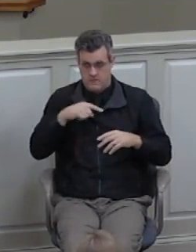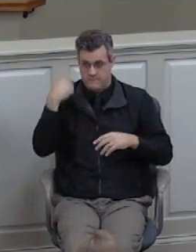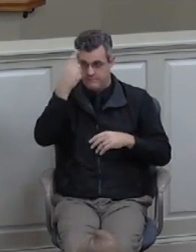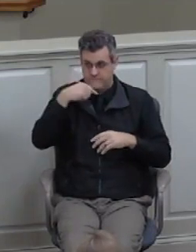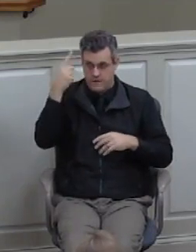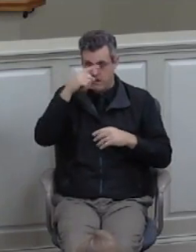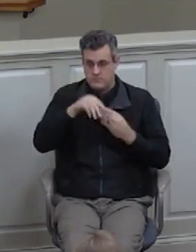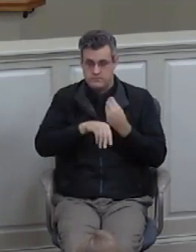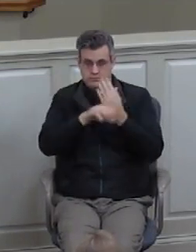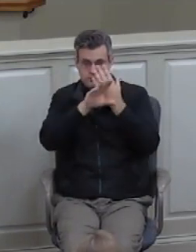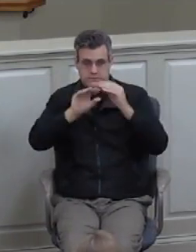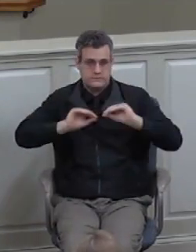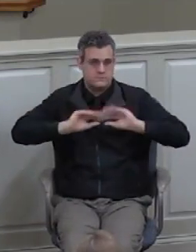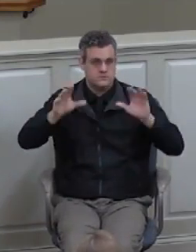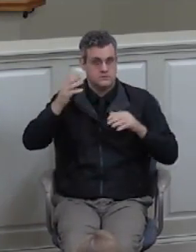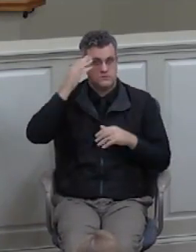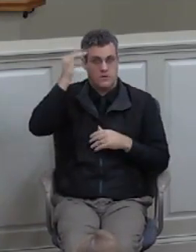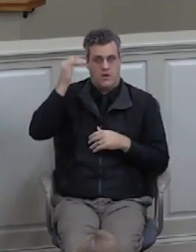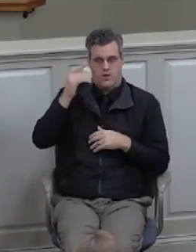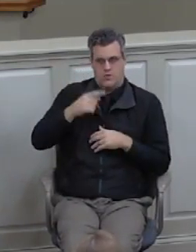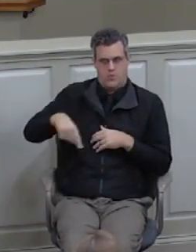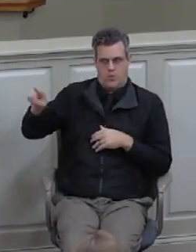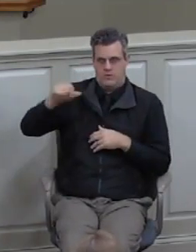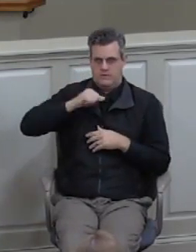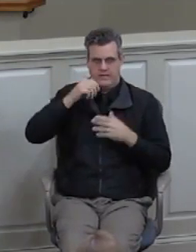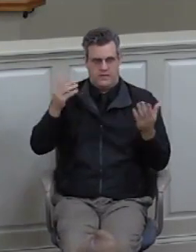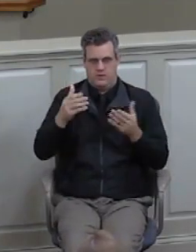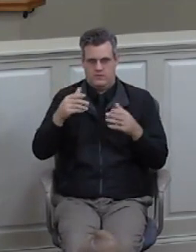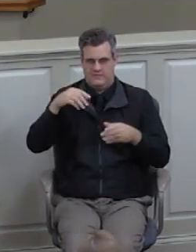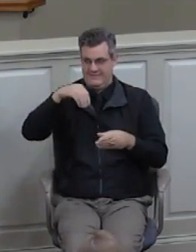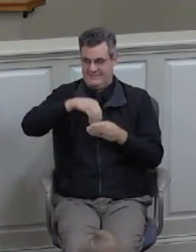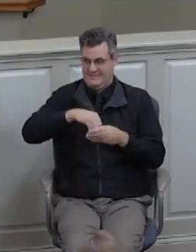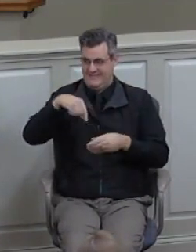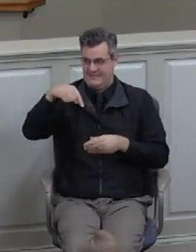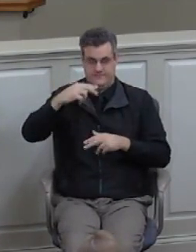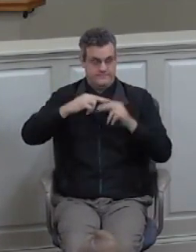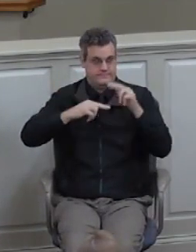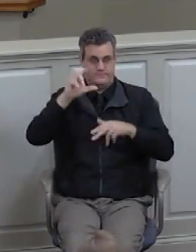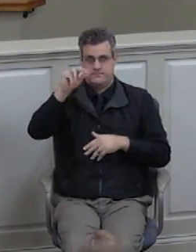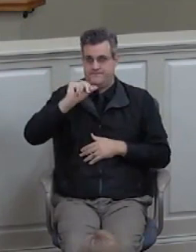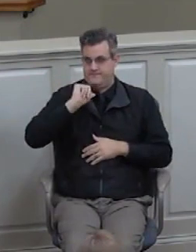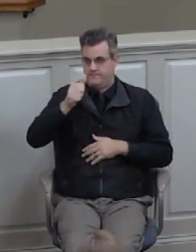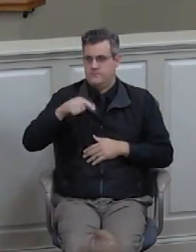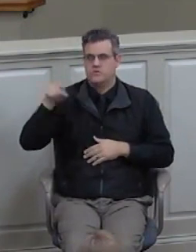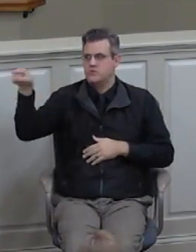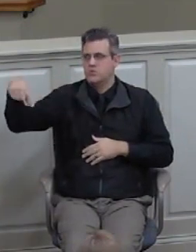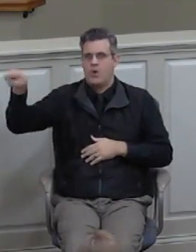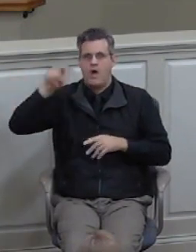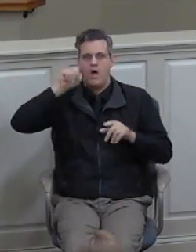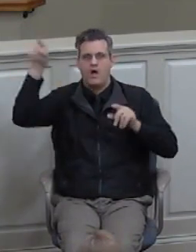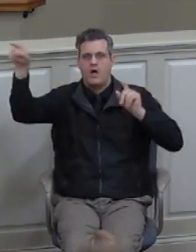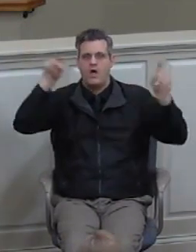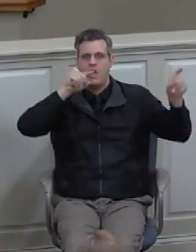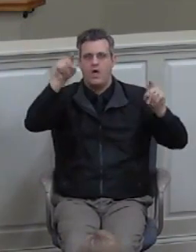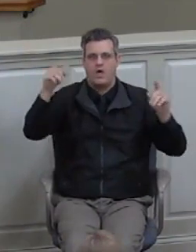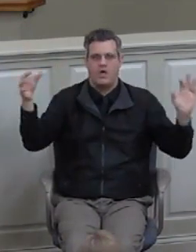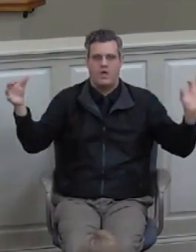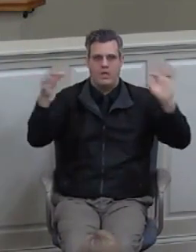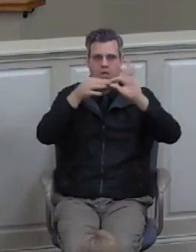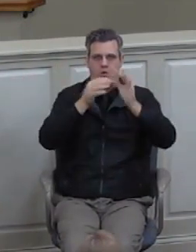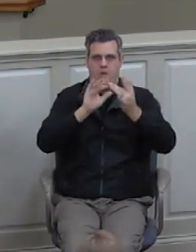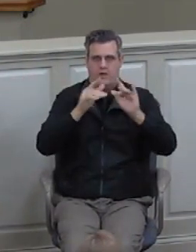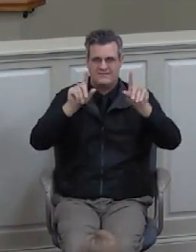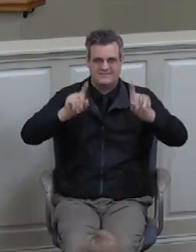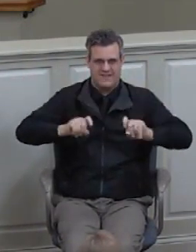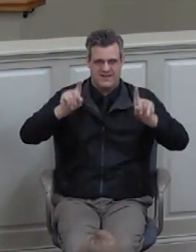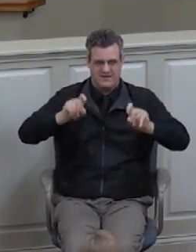faces are seen, because you all will be remote. You will not be in City Hall. So we will have to actually test that and then figure out then